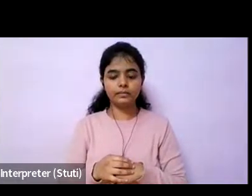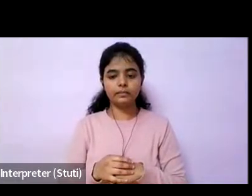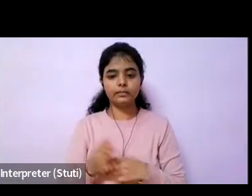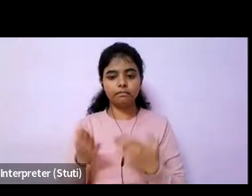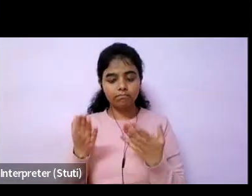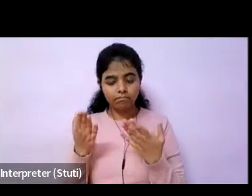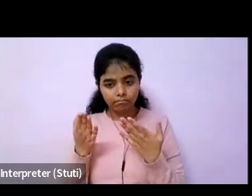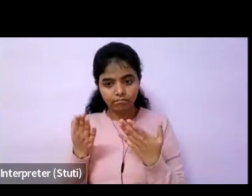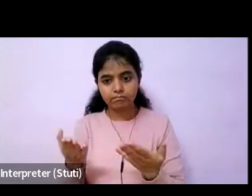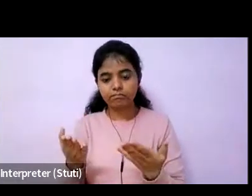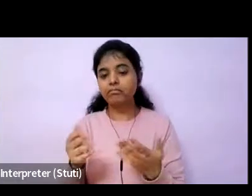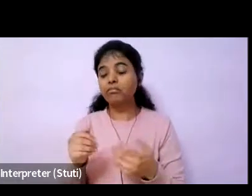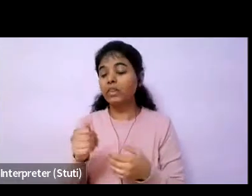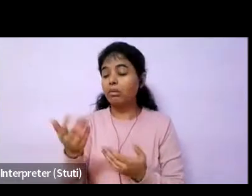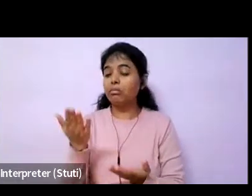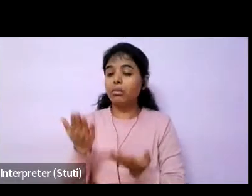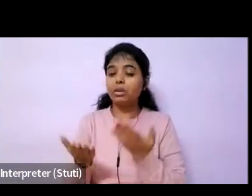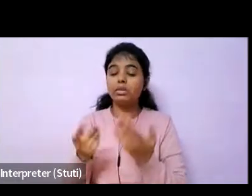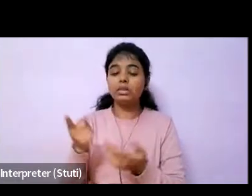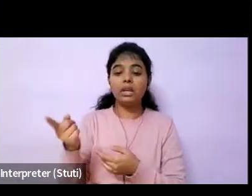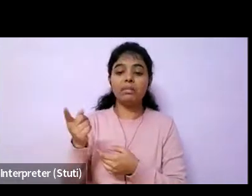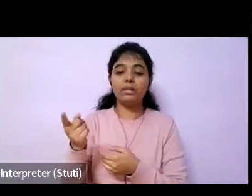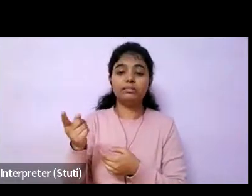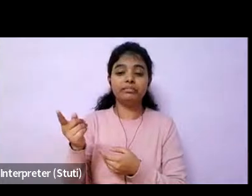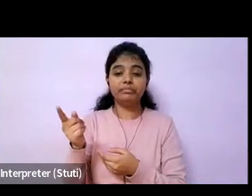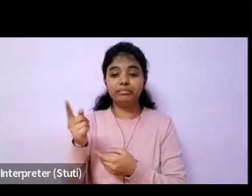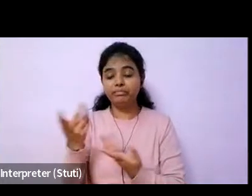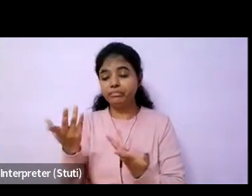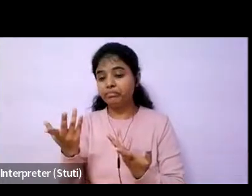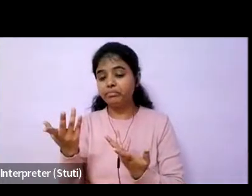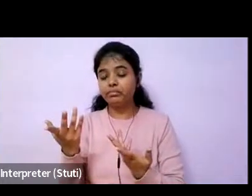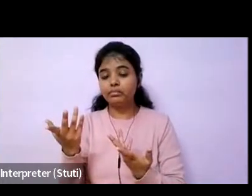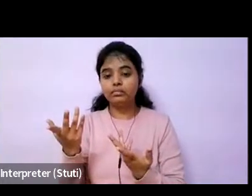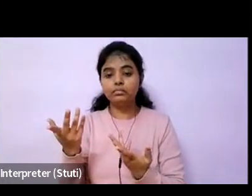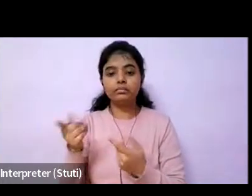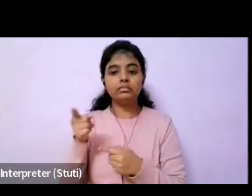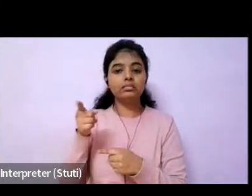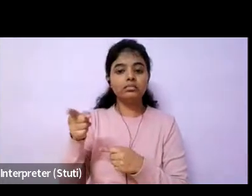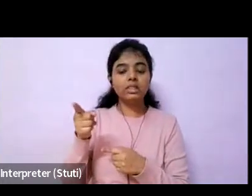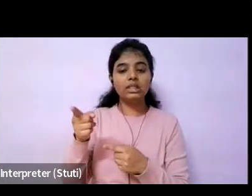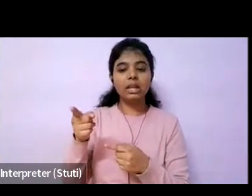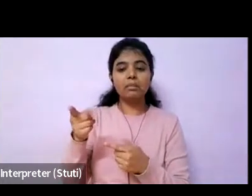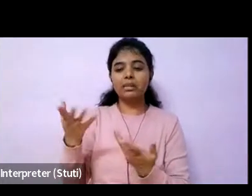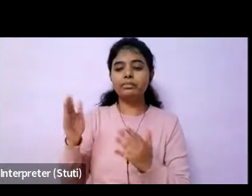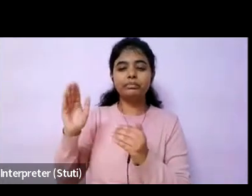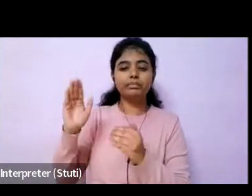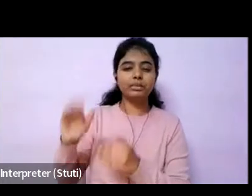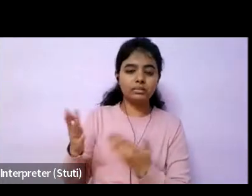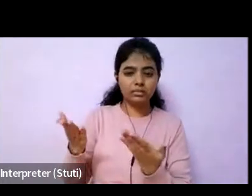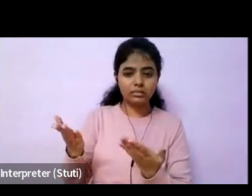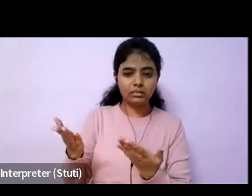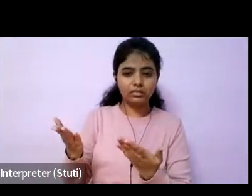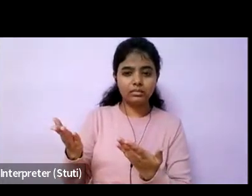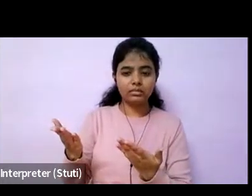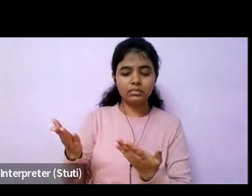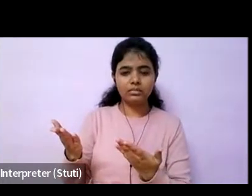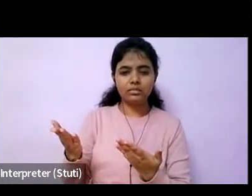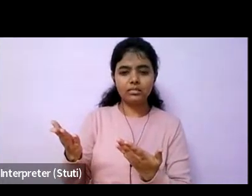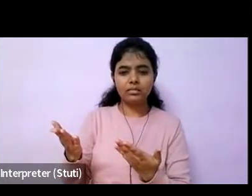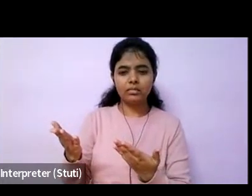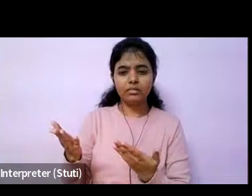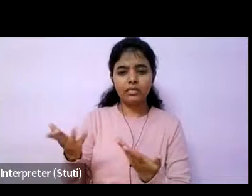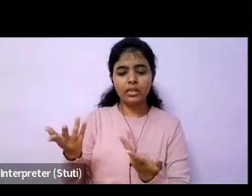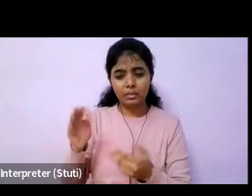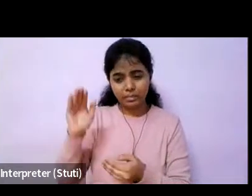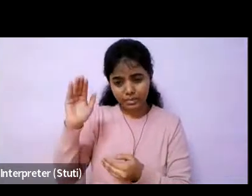to infantilize her. And this tendency to infantilize was very common. It is not